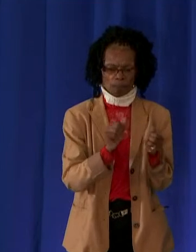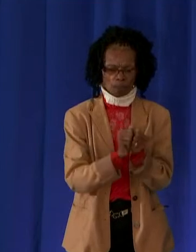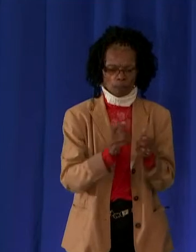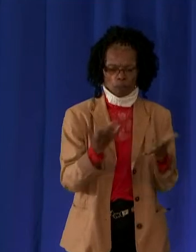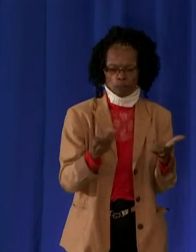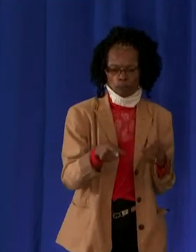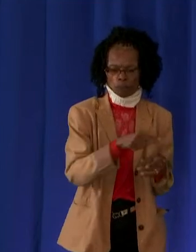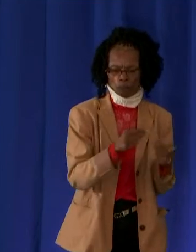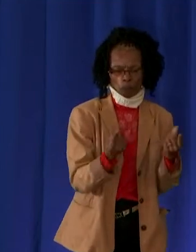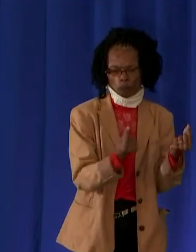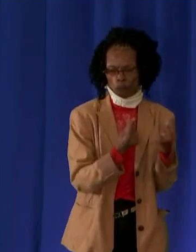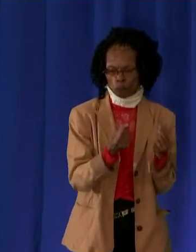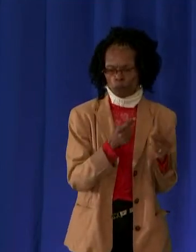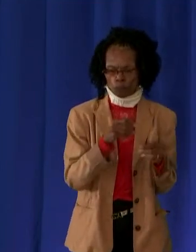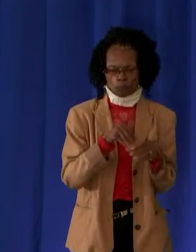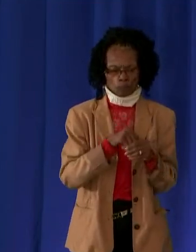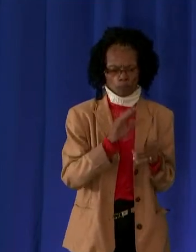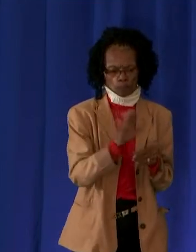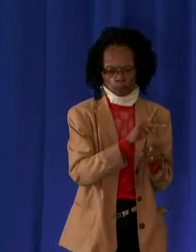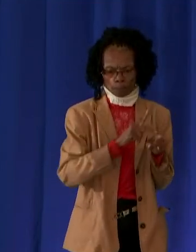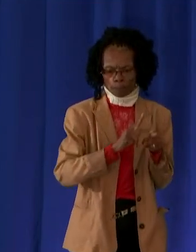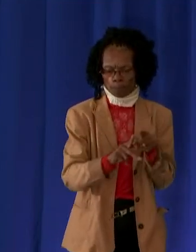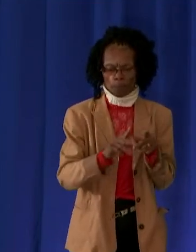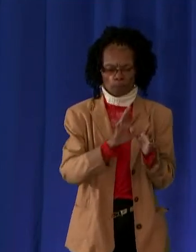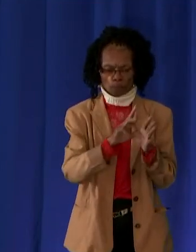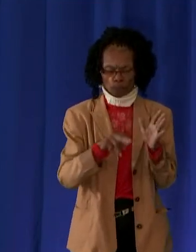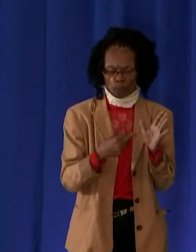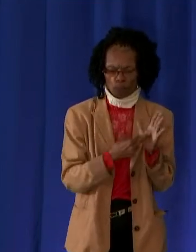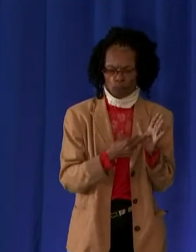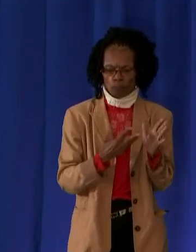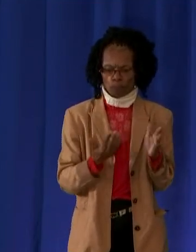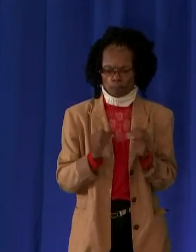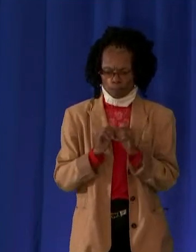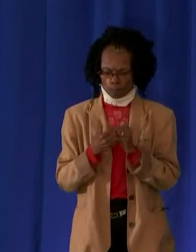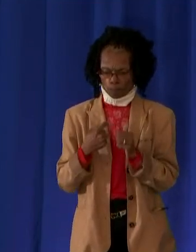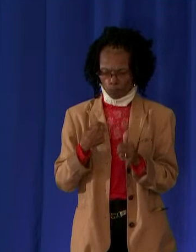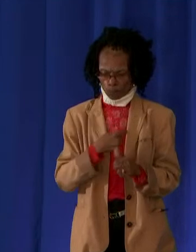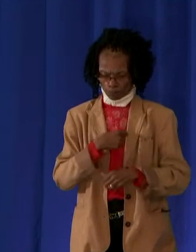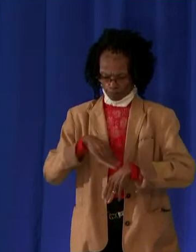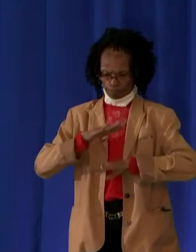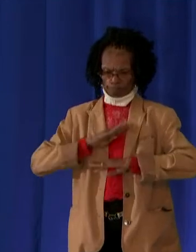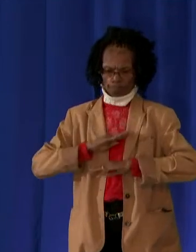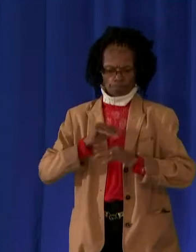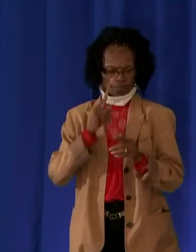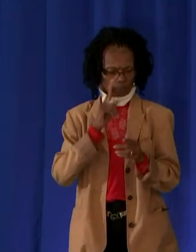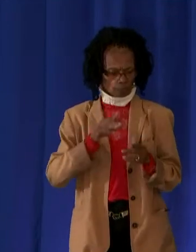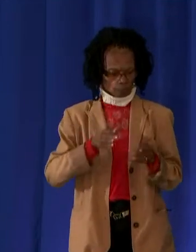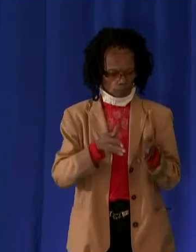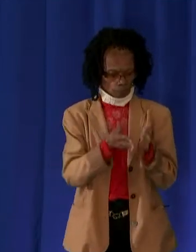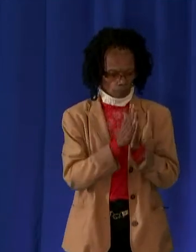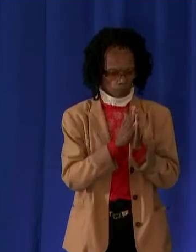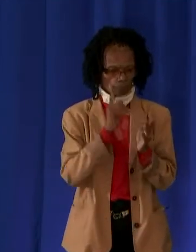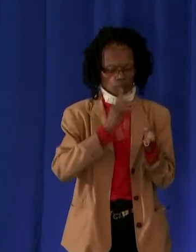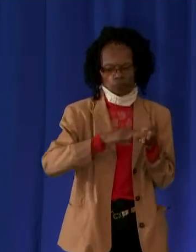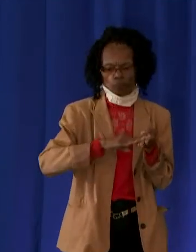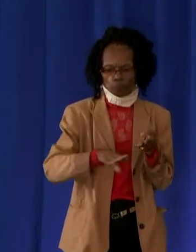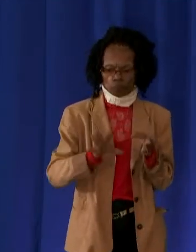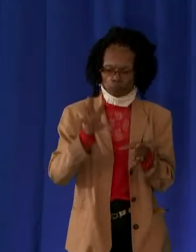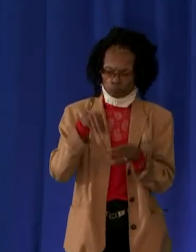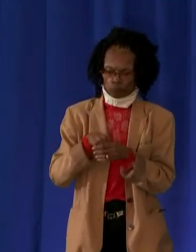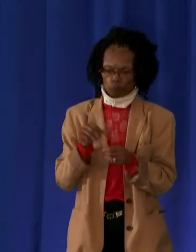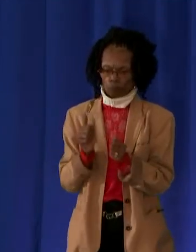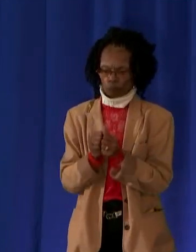also factor into whether or not the extent to which one can accommodate a request for an exemption.